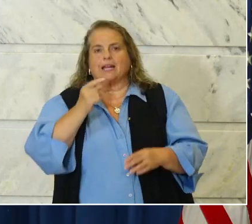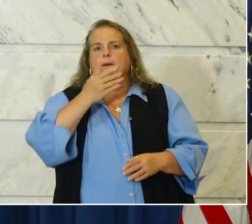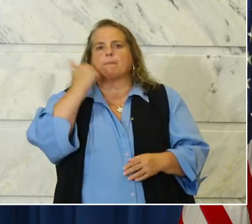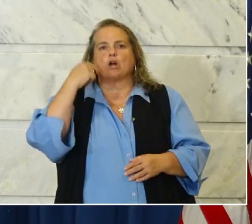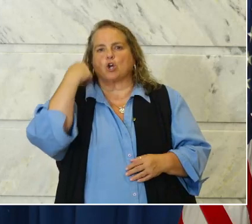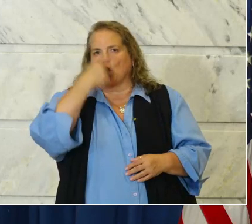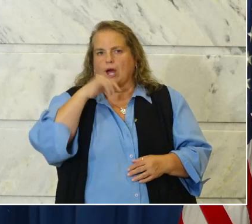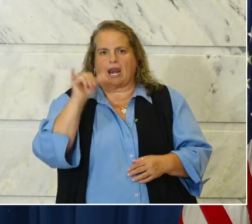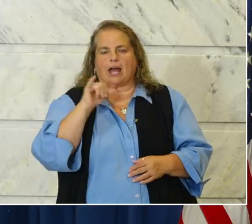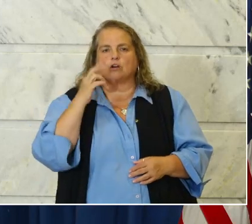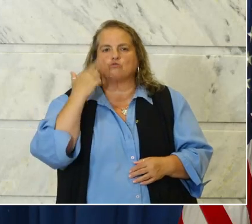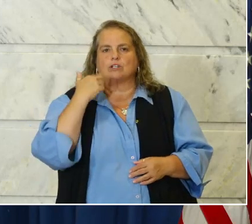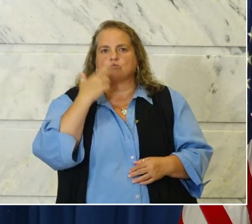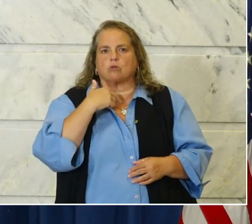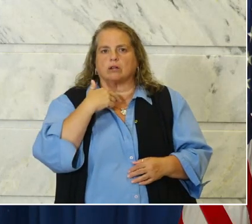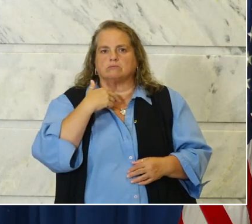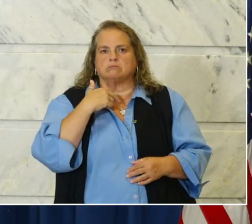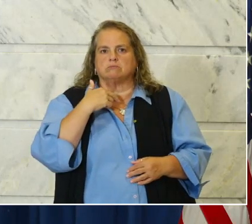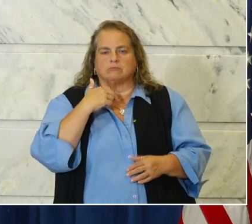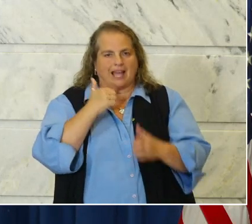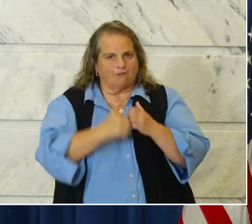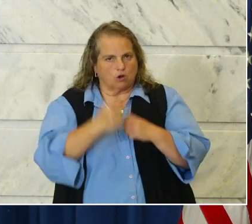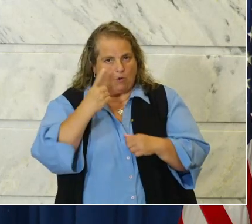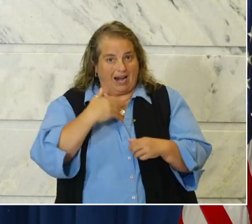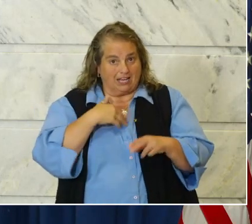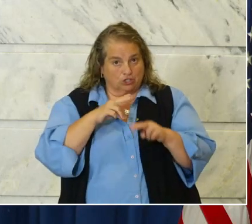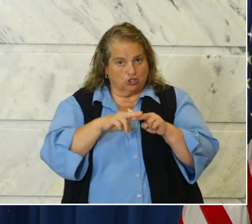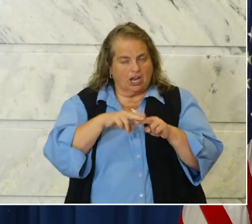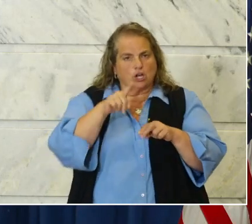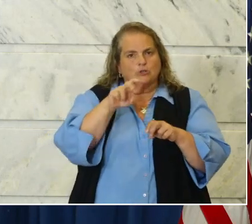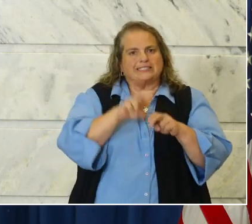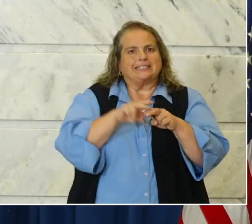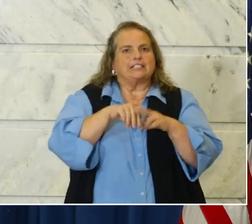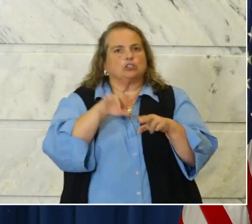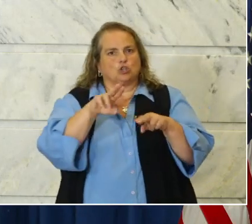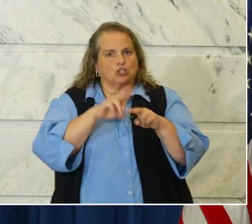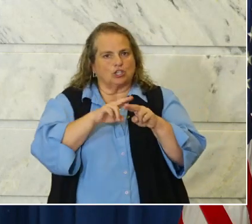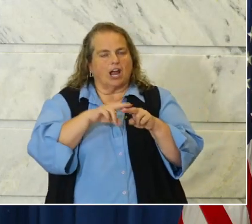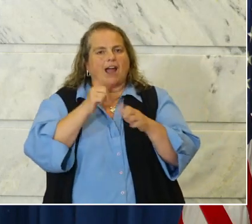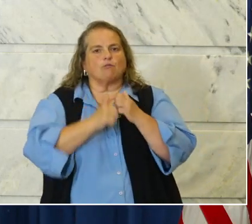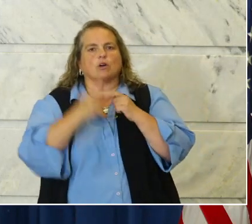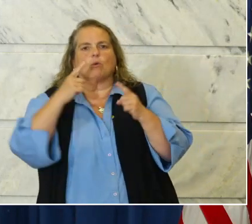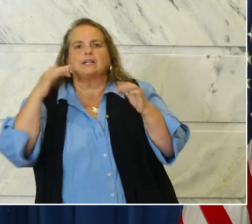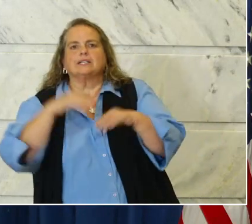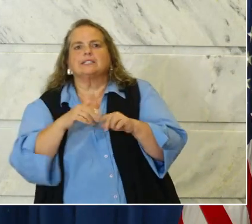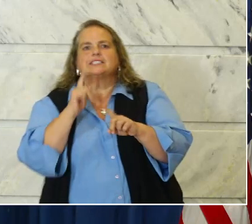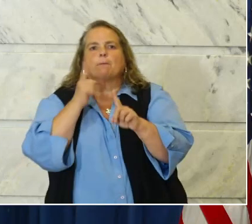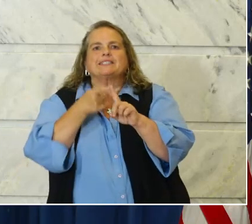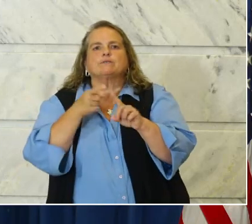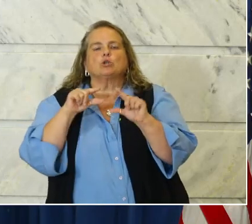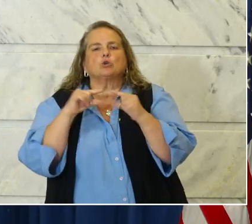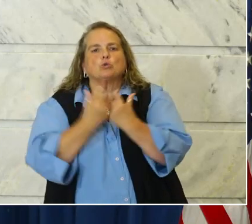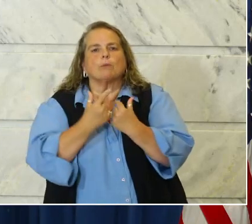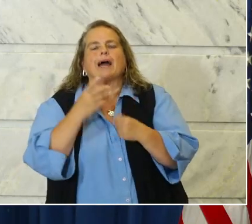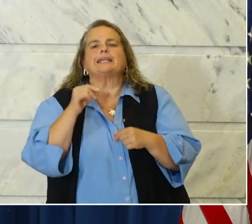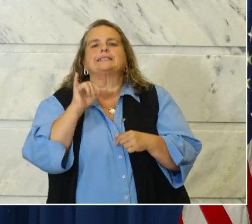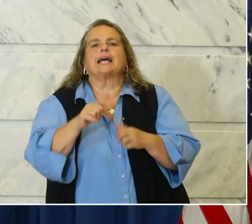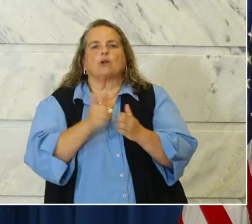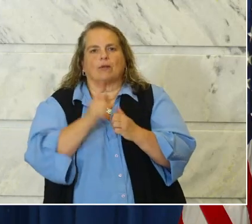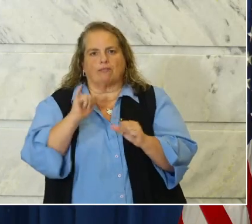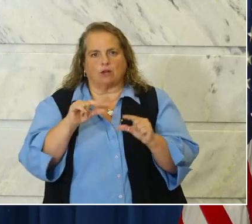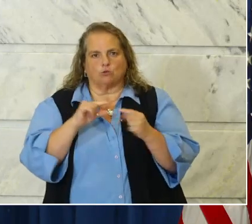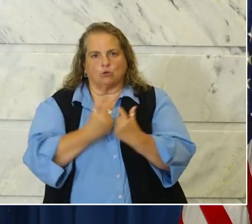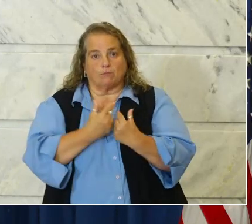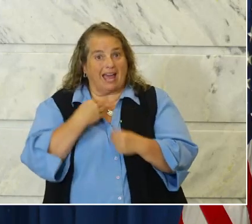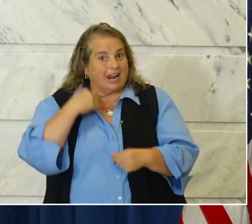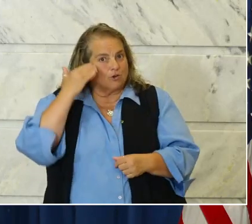restaurant. Everybody has a chair, everybody sits in their chair, everybody comes in a specific group, and everybody stays with that group. And